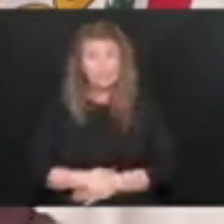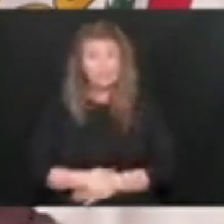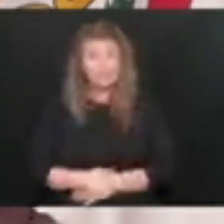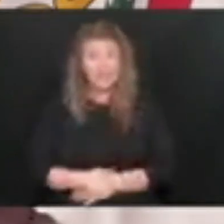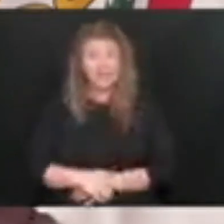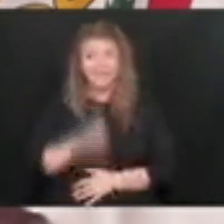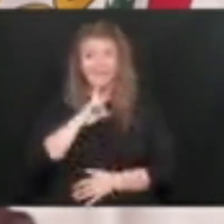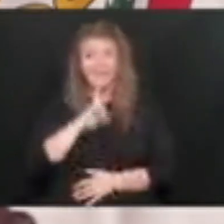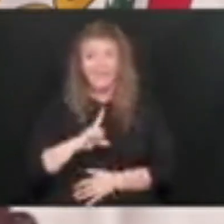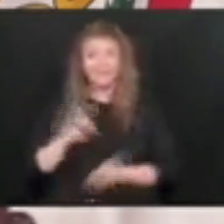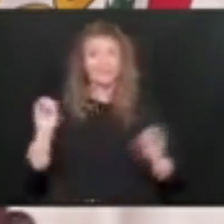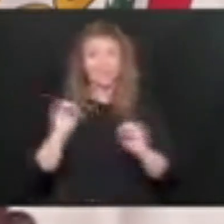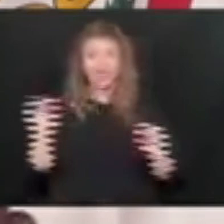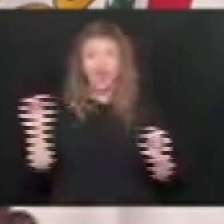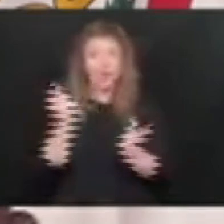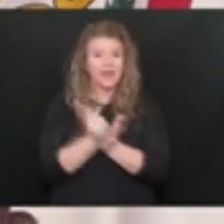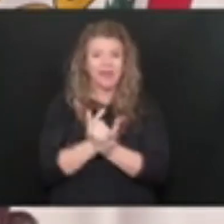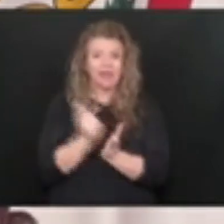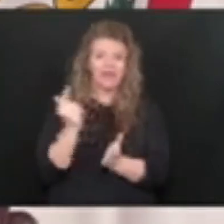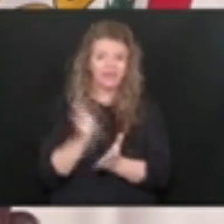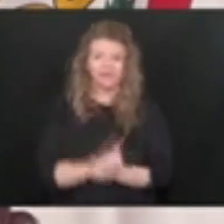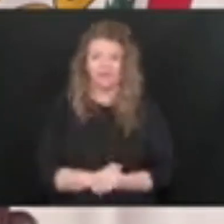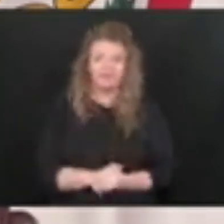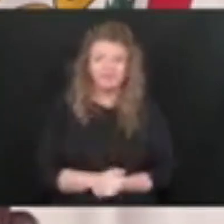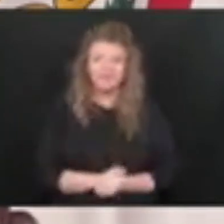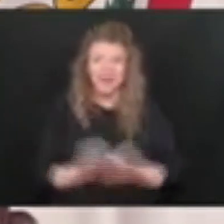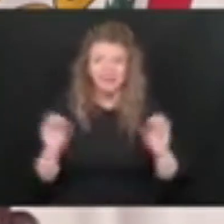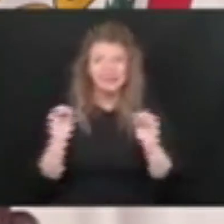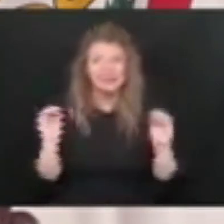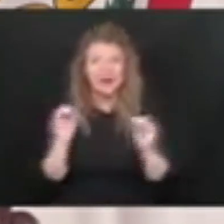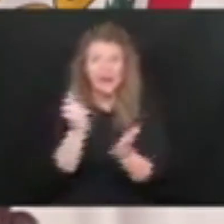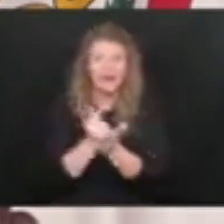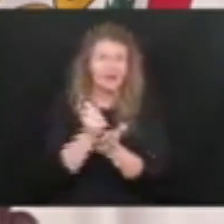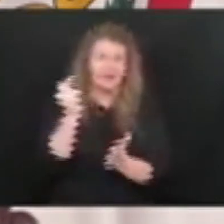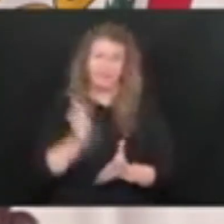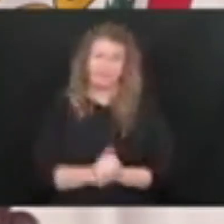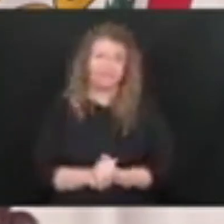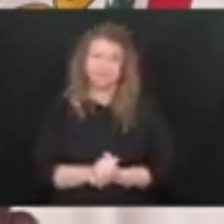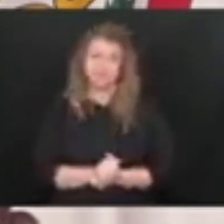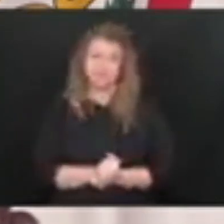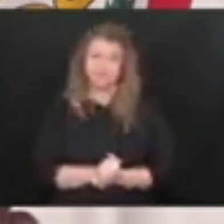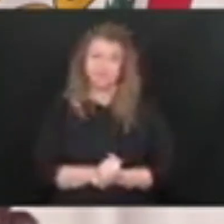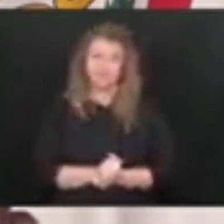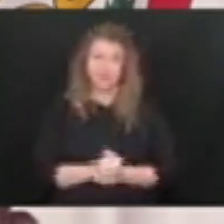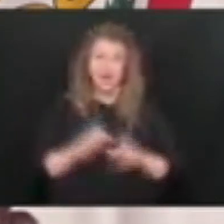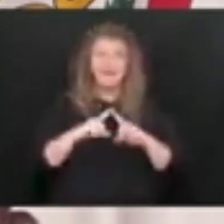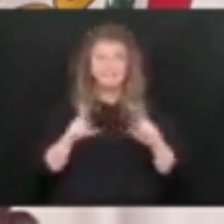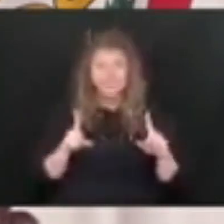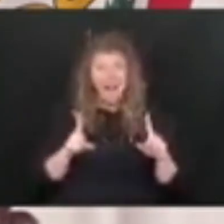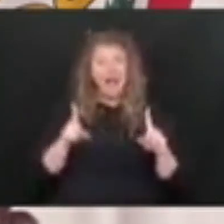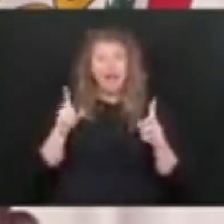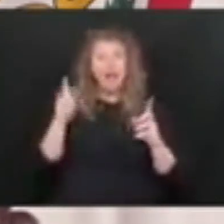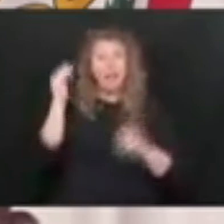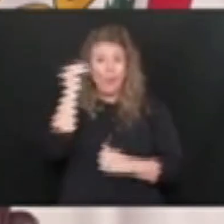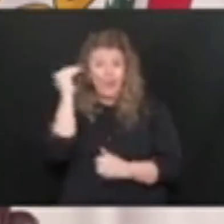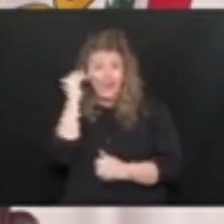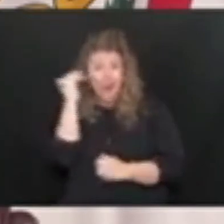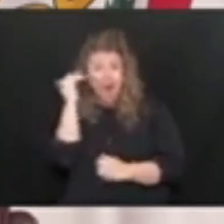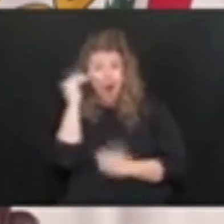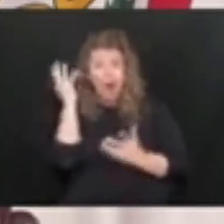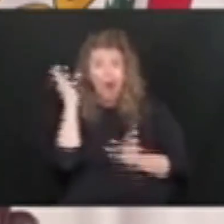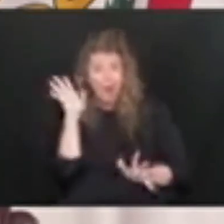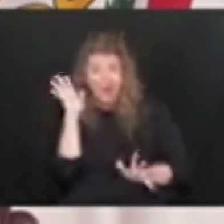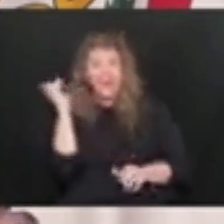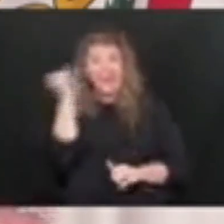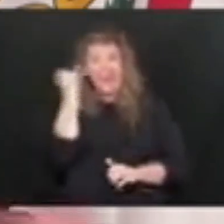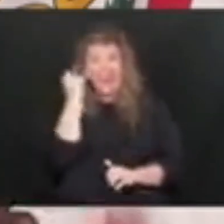there is no guarantees. There is no guarantees in life. But we know without any doubt that if